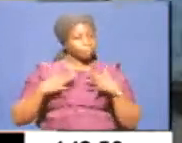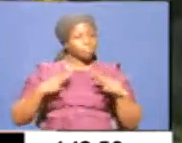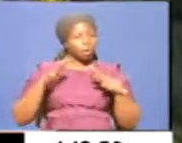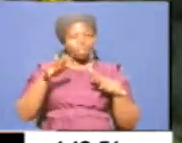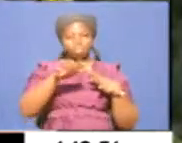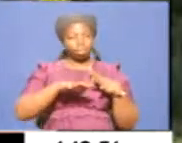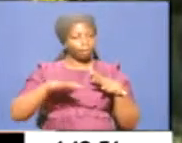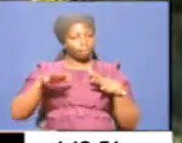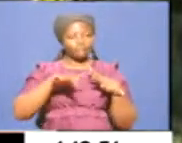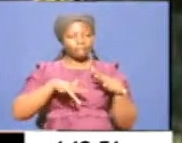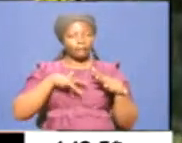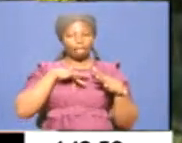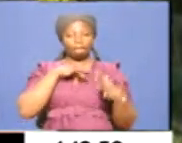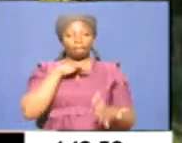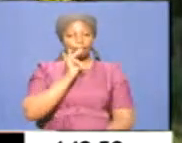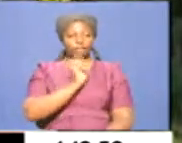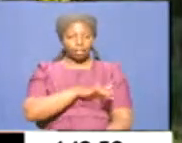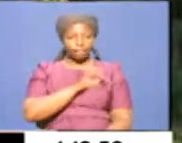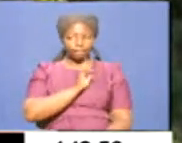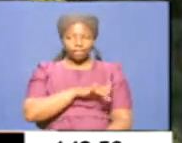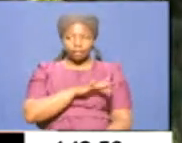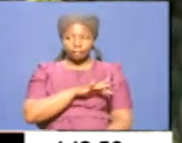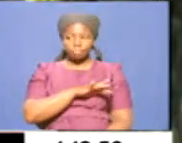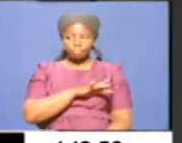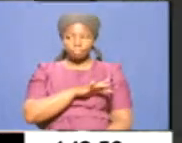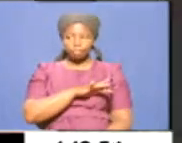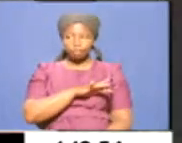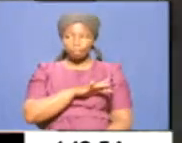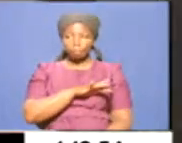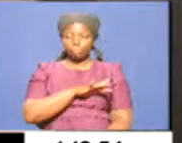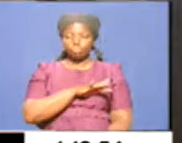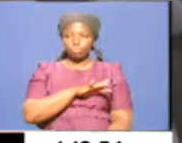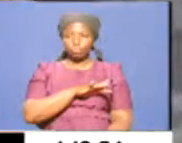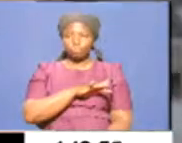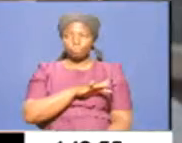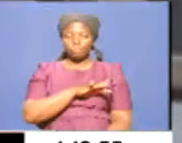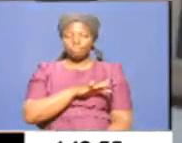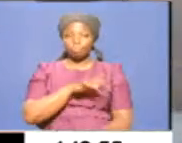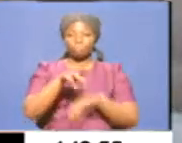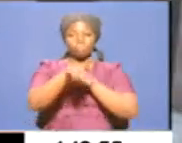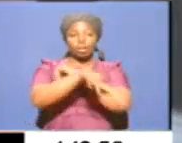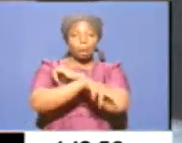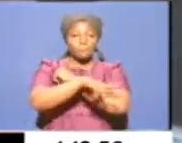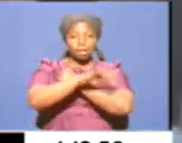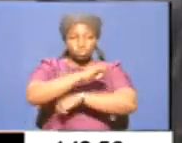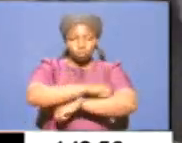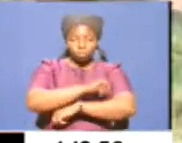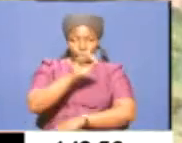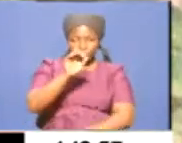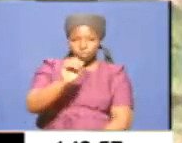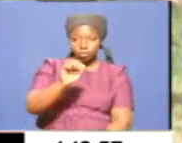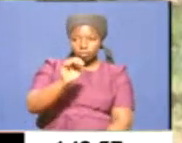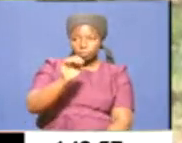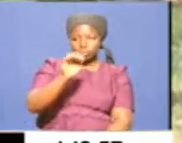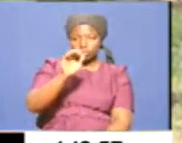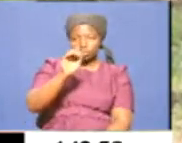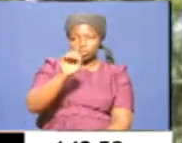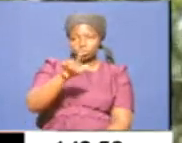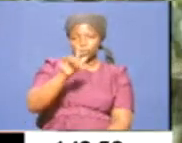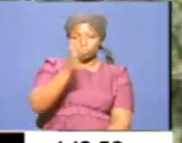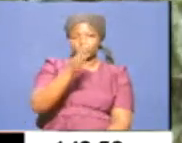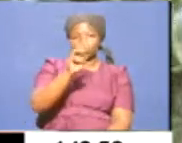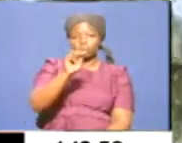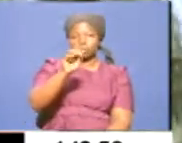Whatever it is that you're targeting, right? Yes. I think those... Primary school in Olmoran. No pupil has reported